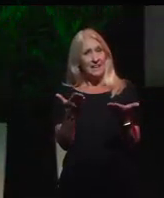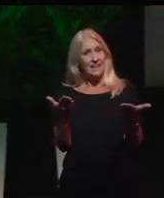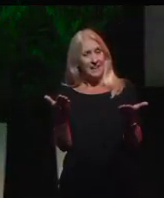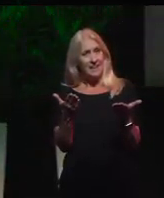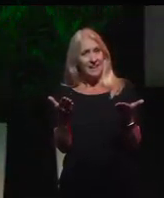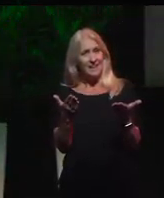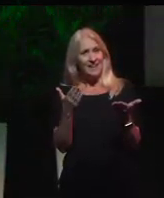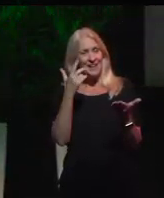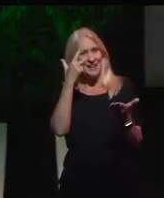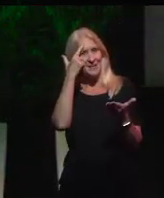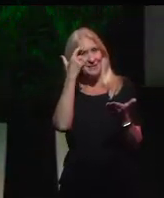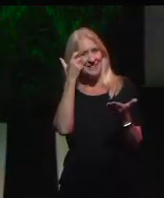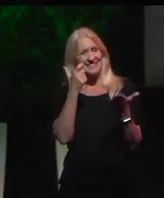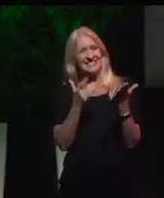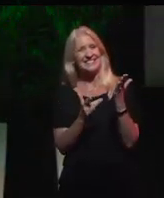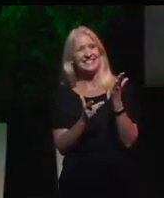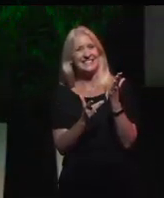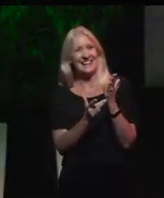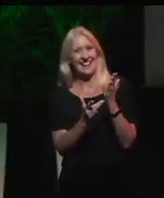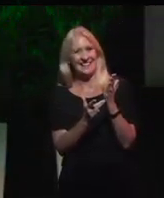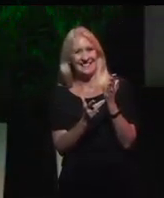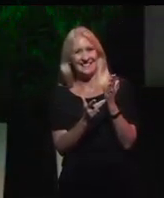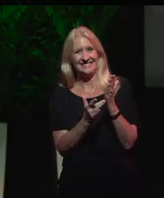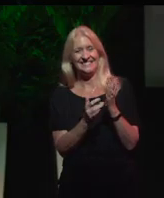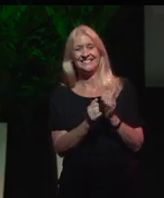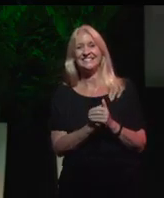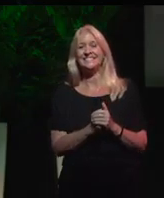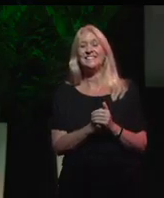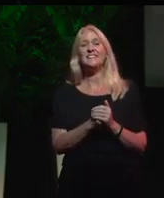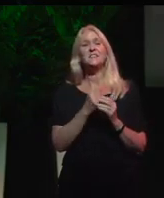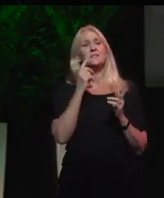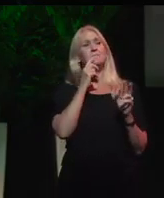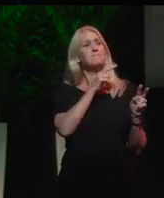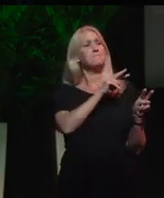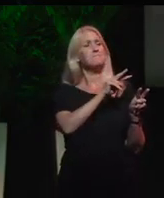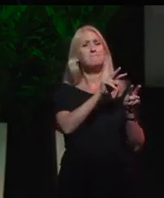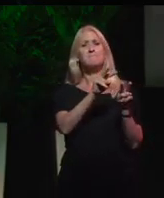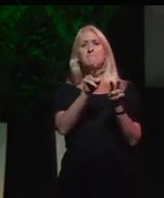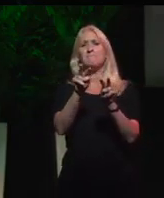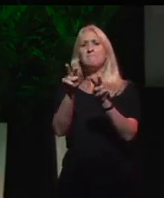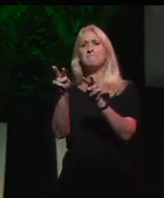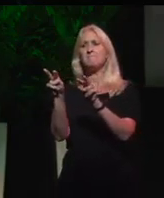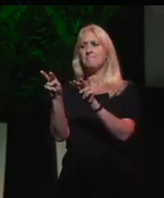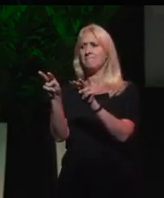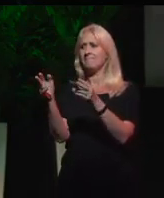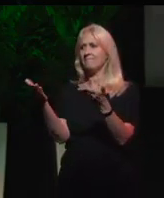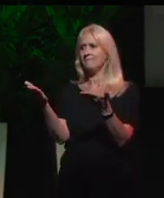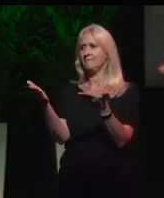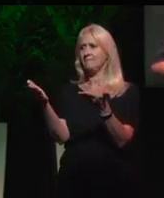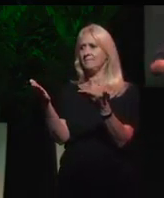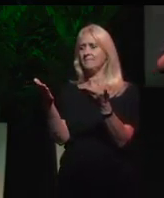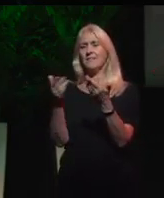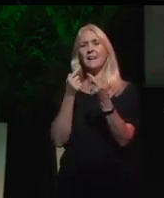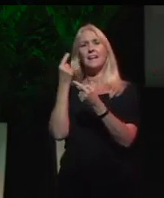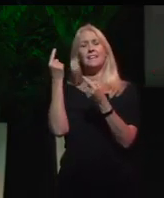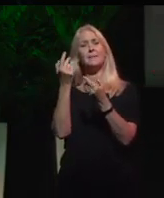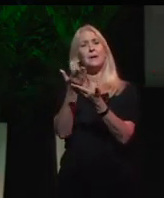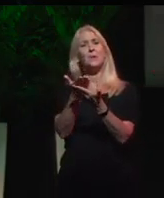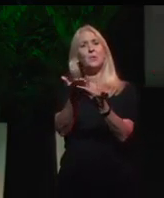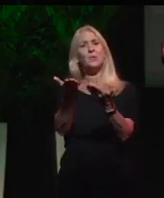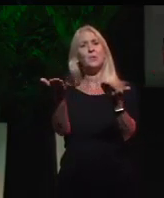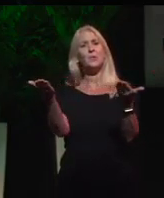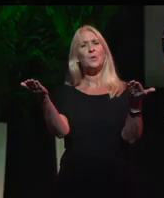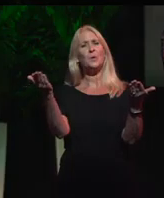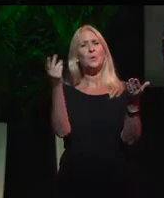of technology. As I look around this room, I think about you. I